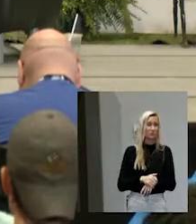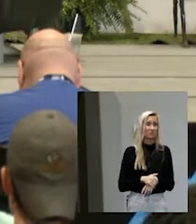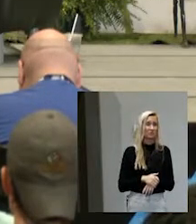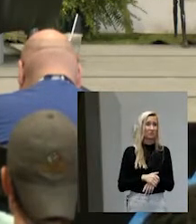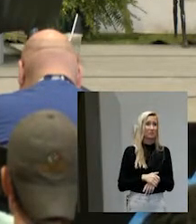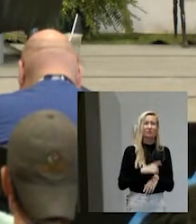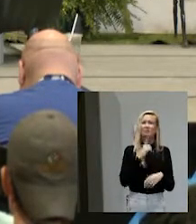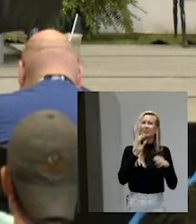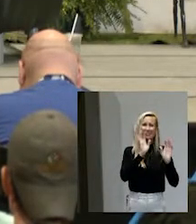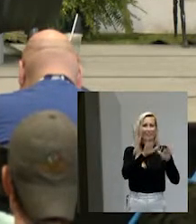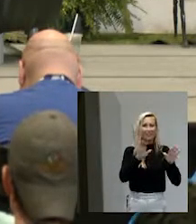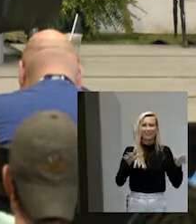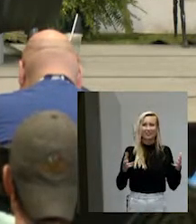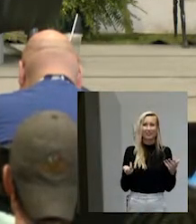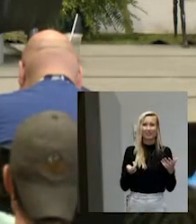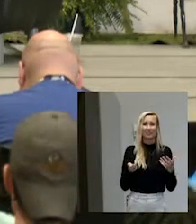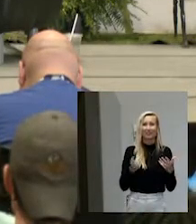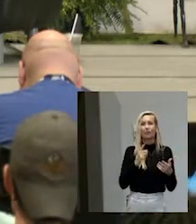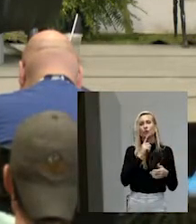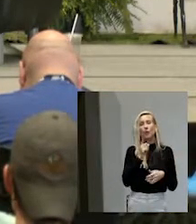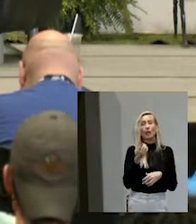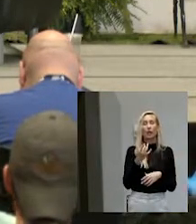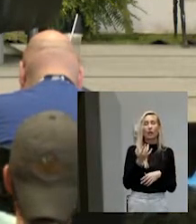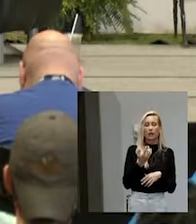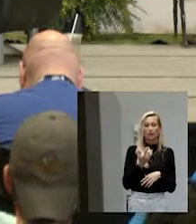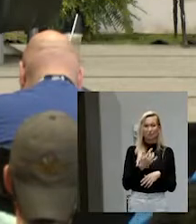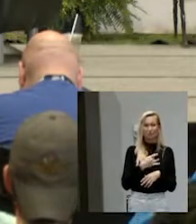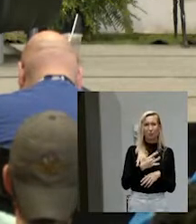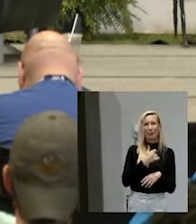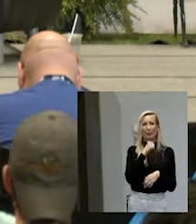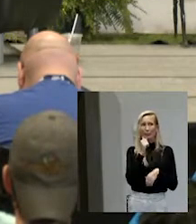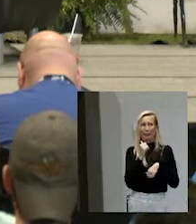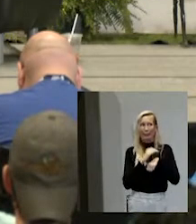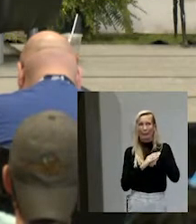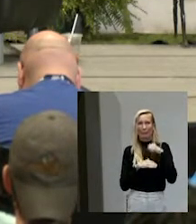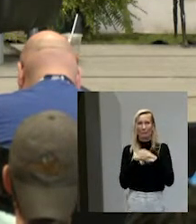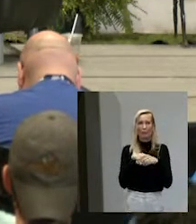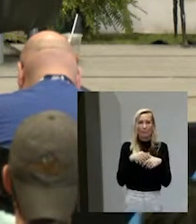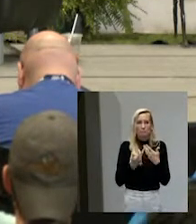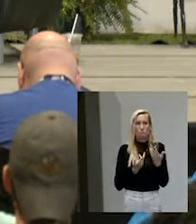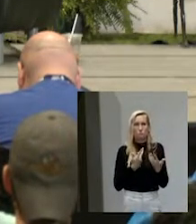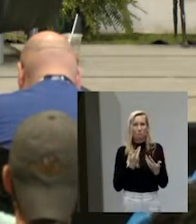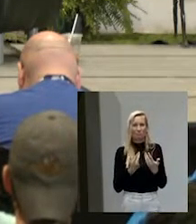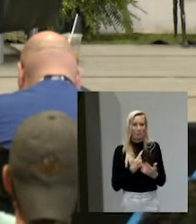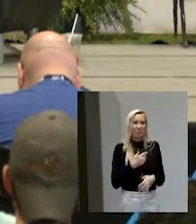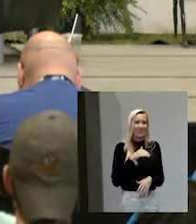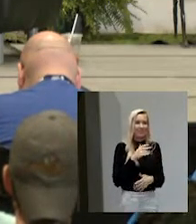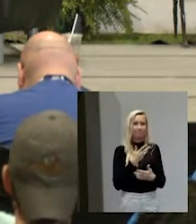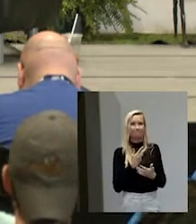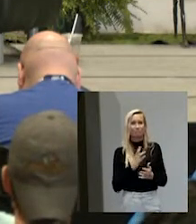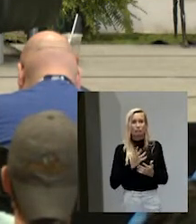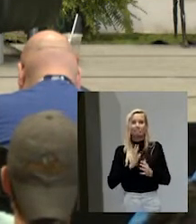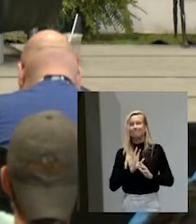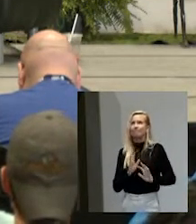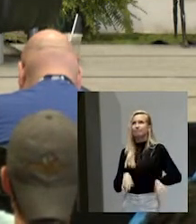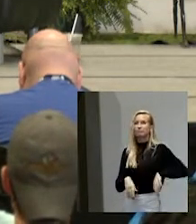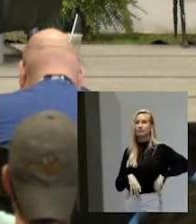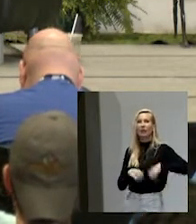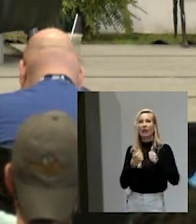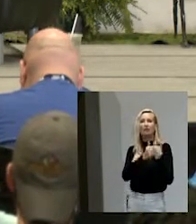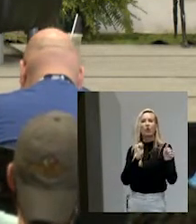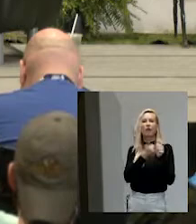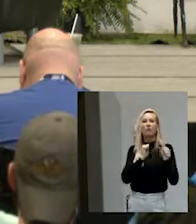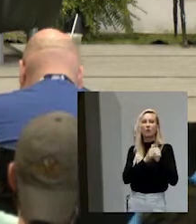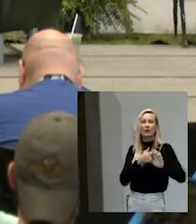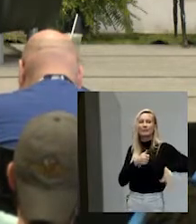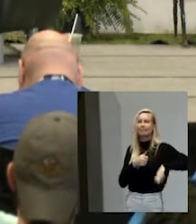being uncomfortable has really bad PR, I feel like, because people try to avoid it so much because it doesn't feel good, but it doesn't feel good because you avoid it and you're not